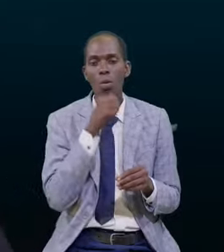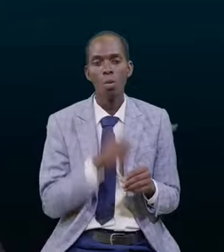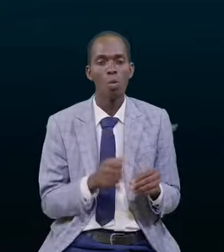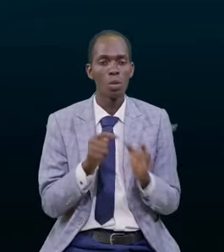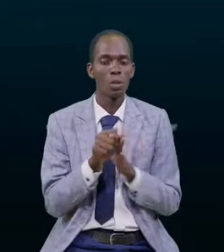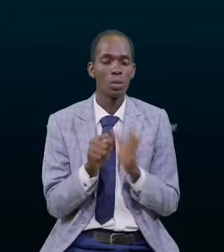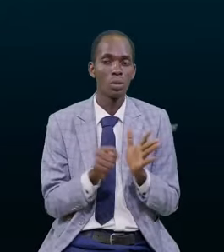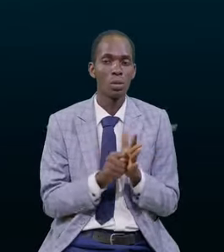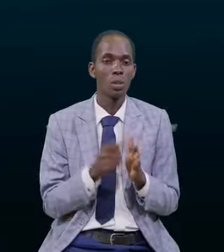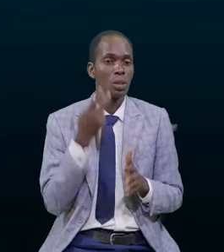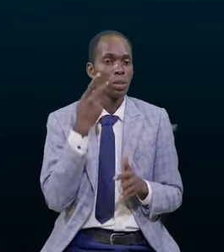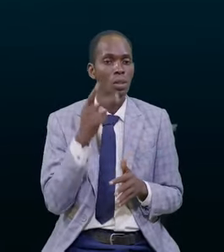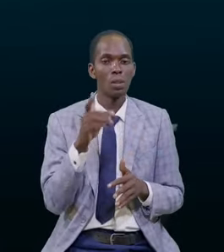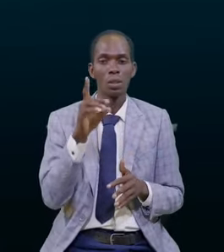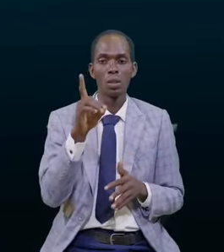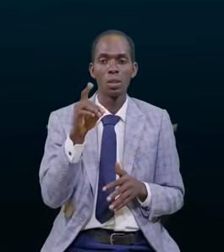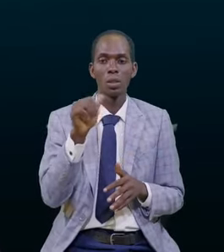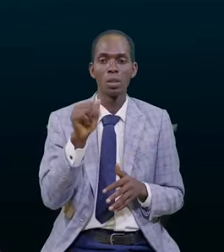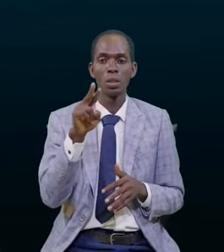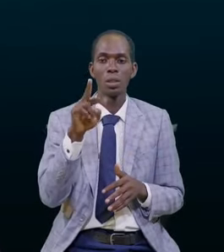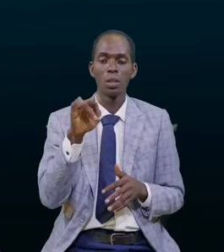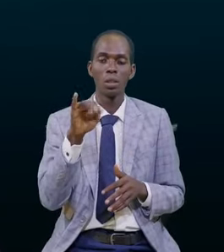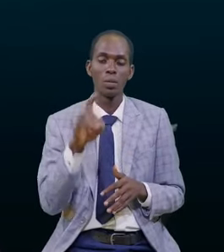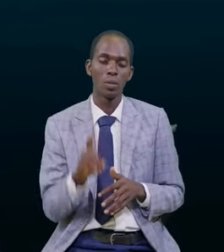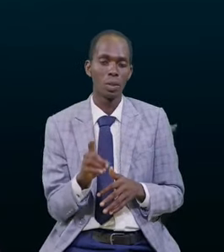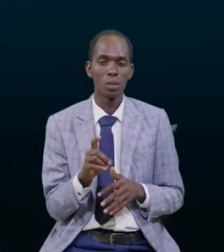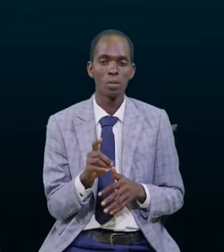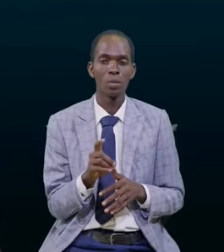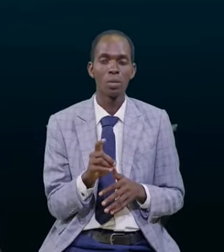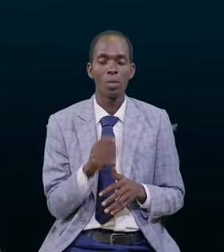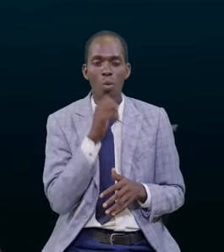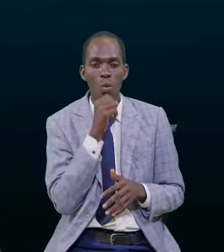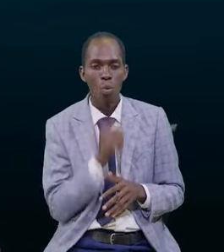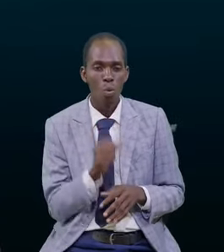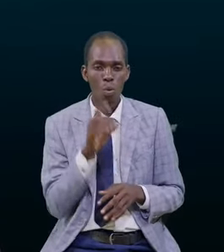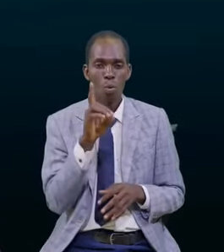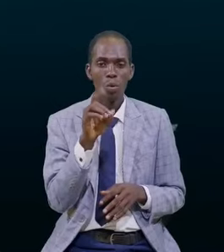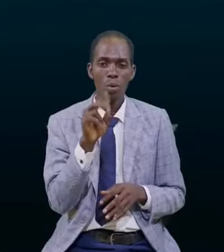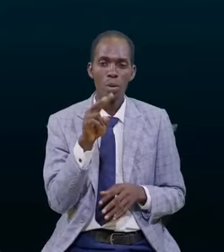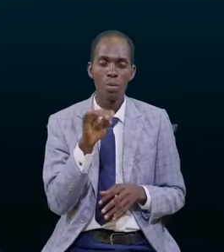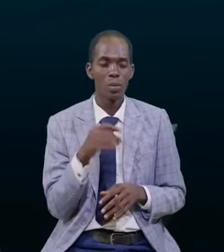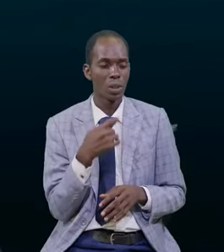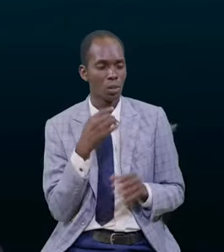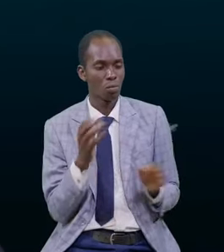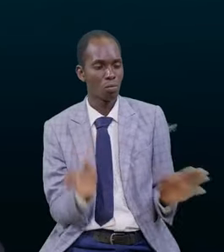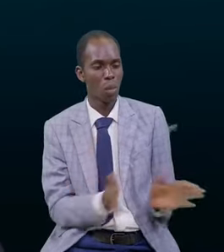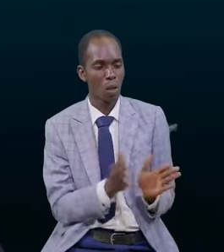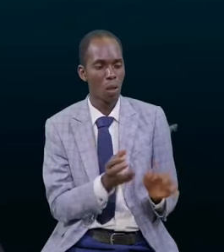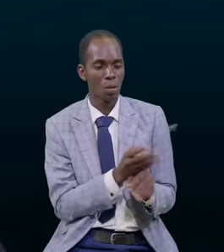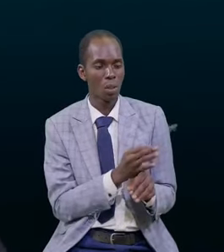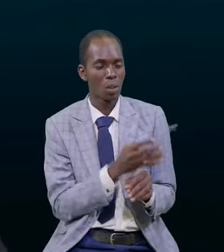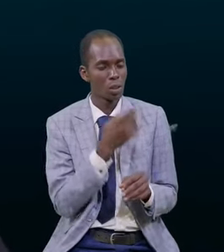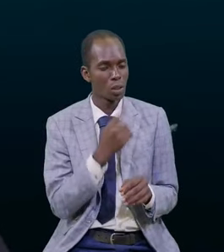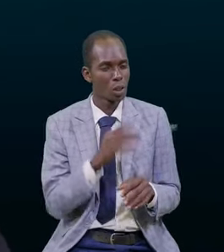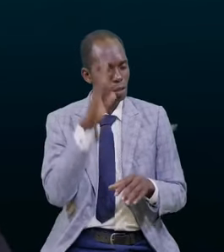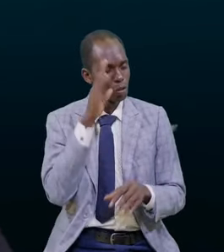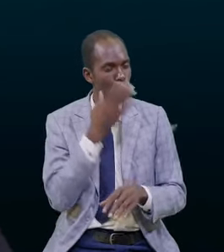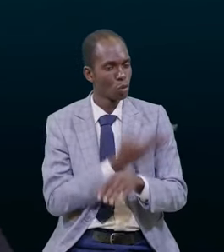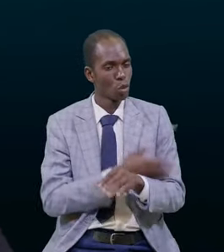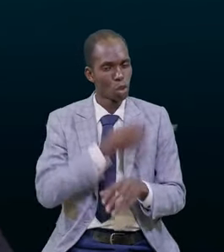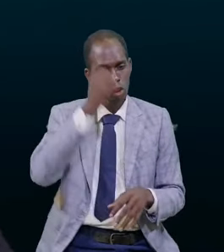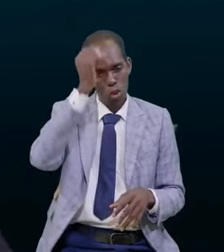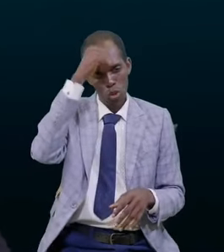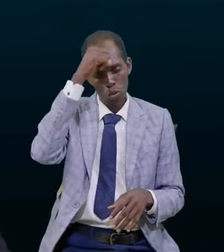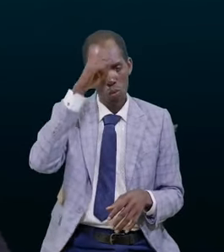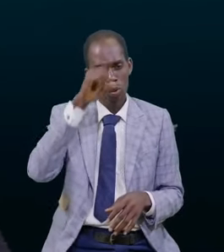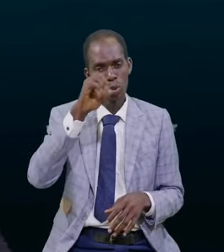aged David uh admonishing Solomon his son and he was very clear with his son he made it so plain so that